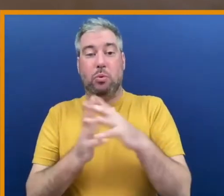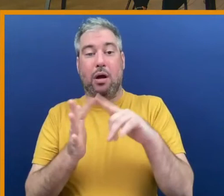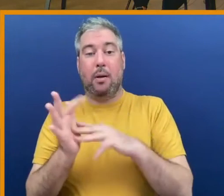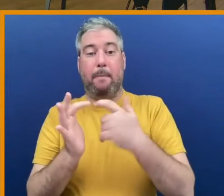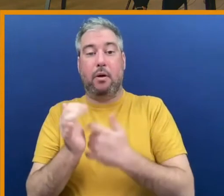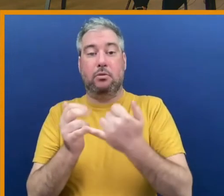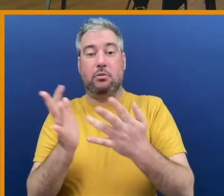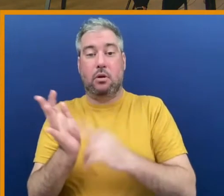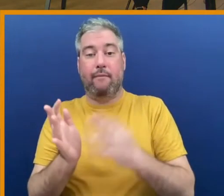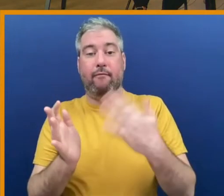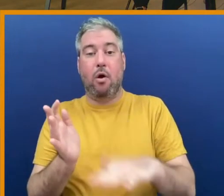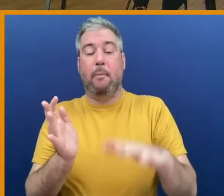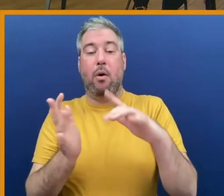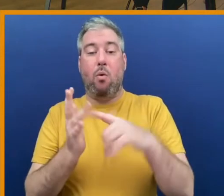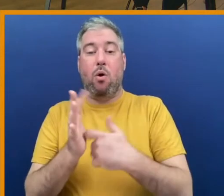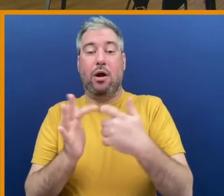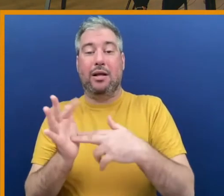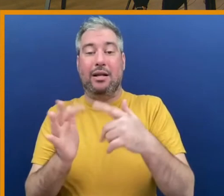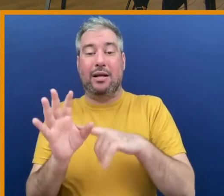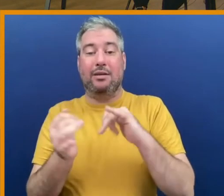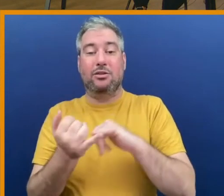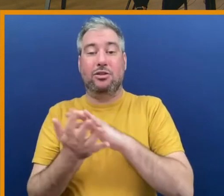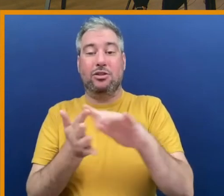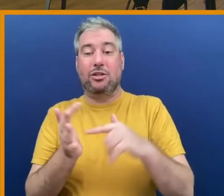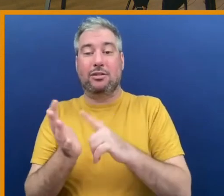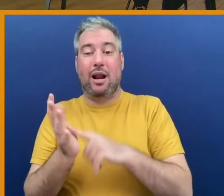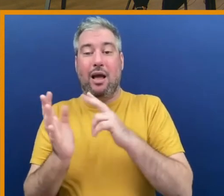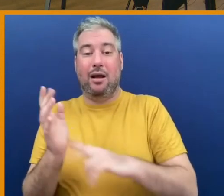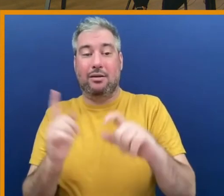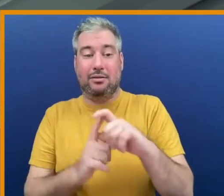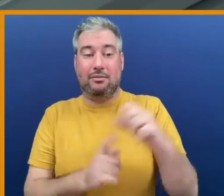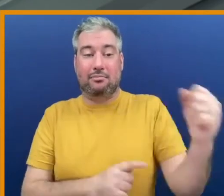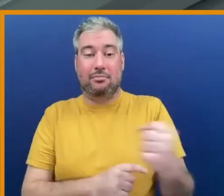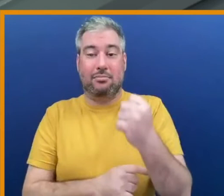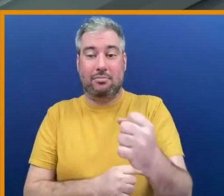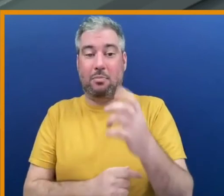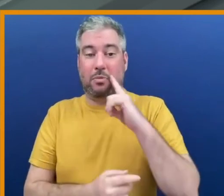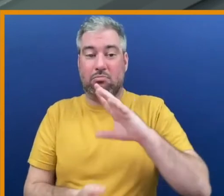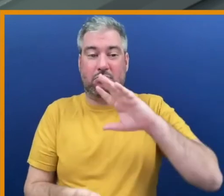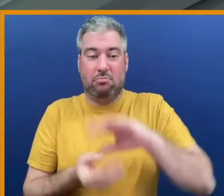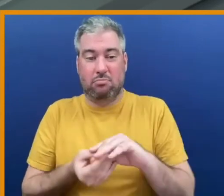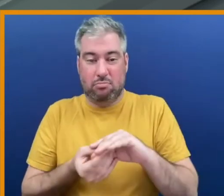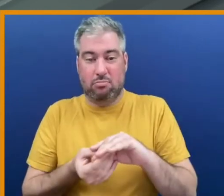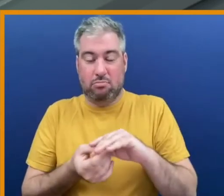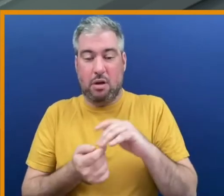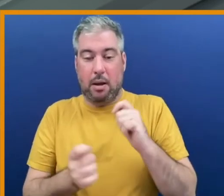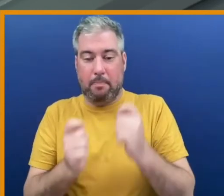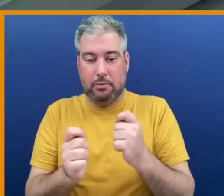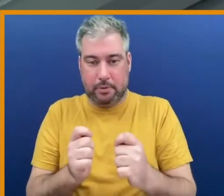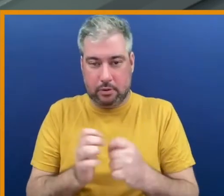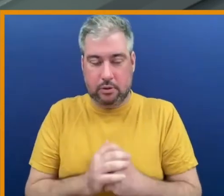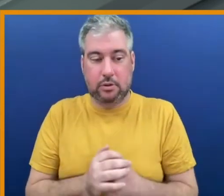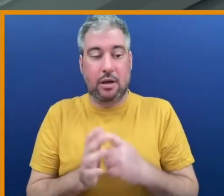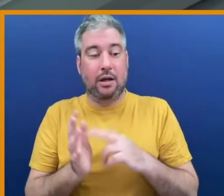Andrew. Thanks, Jenny, and thank you, Conference. I want to thank Wendy for bringing this really important motion